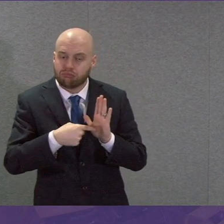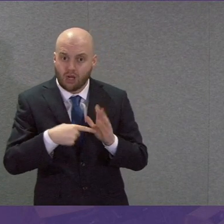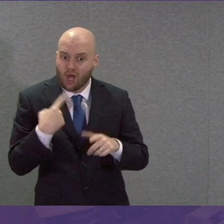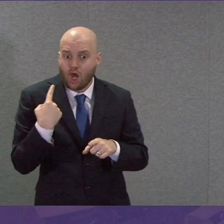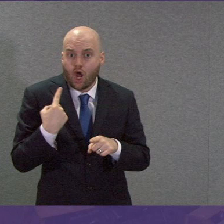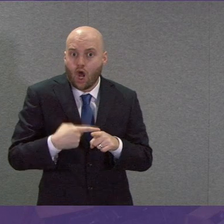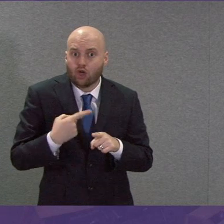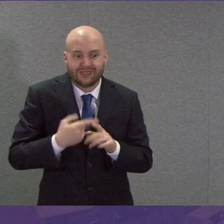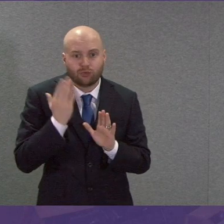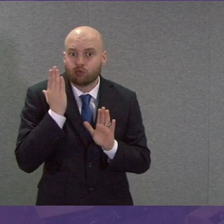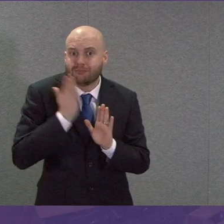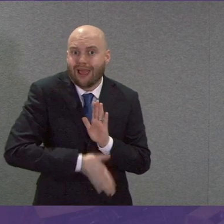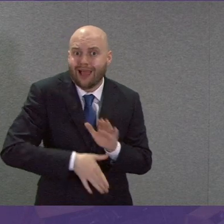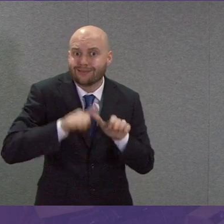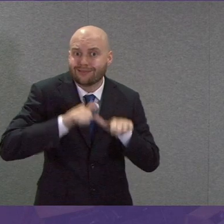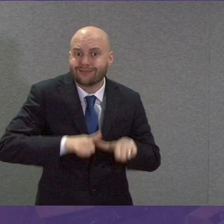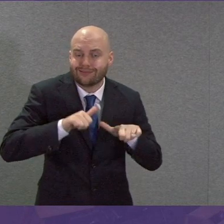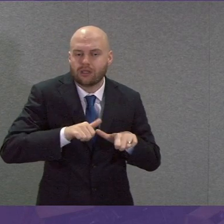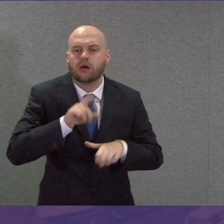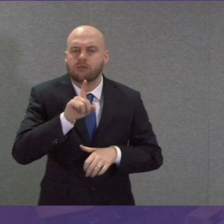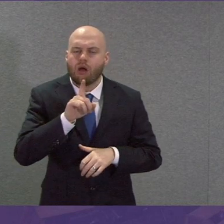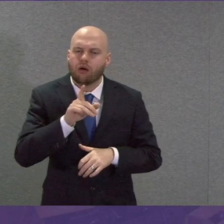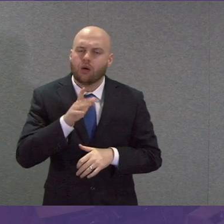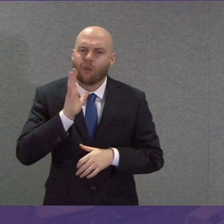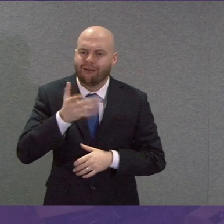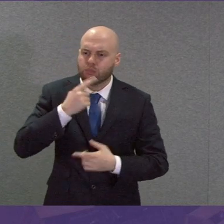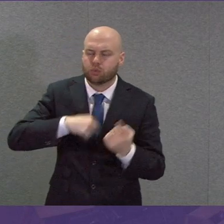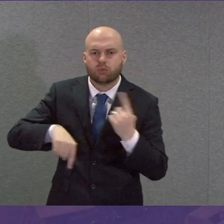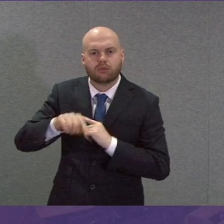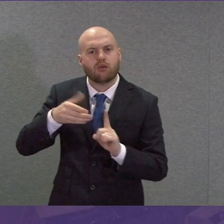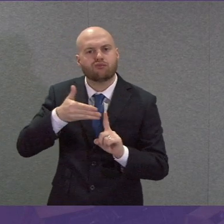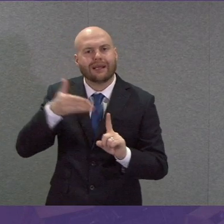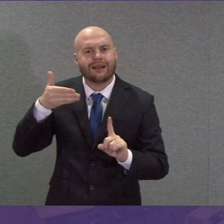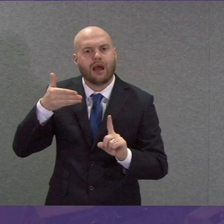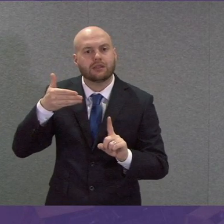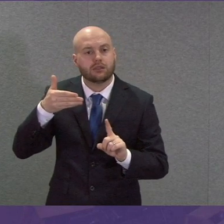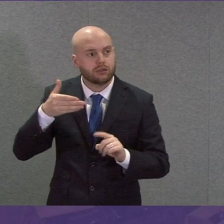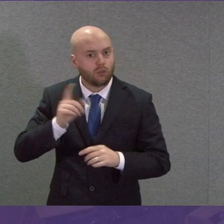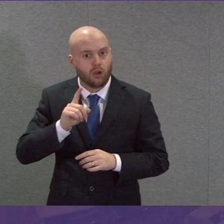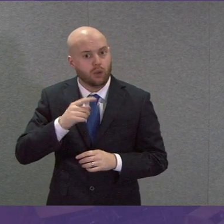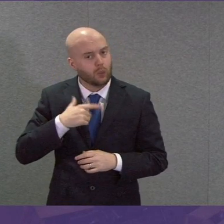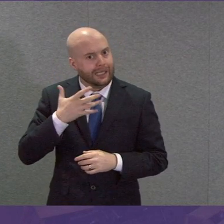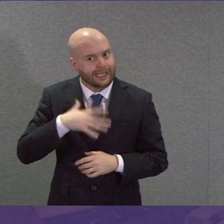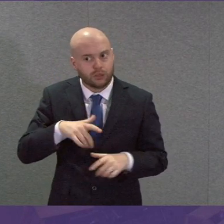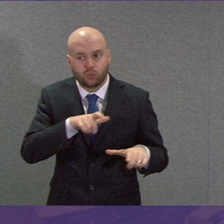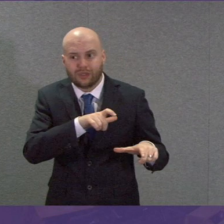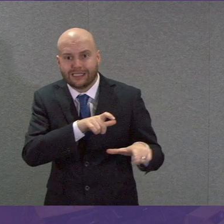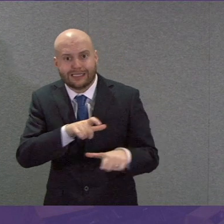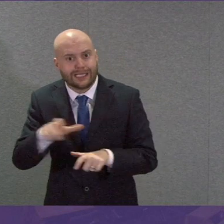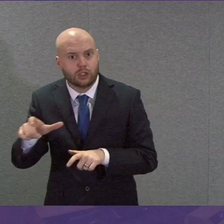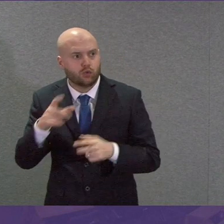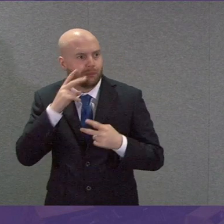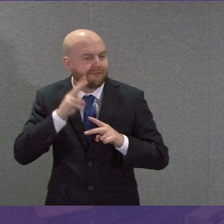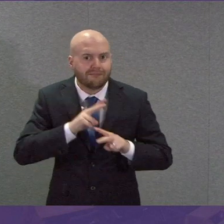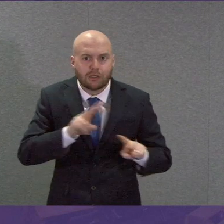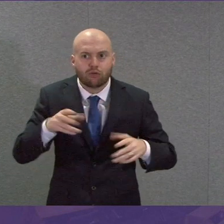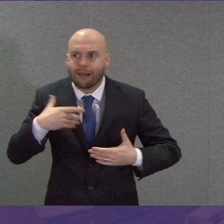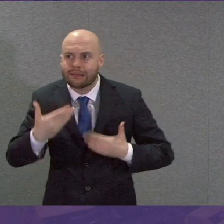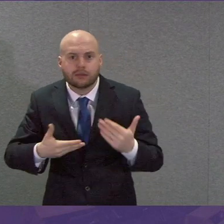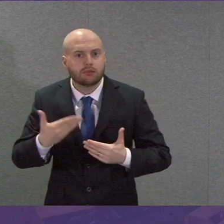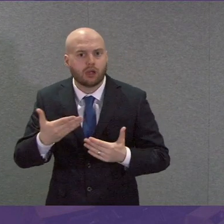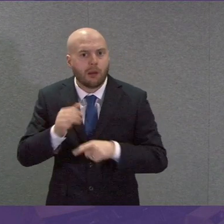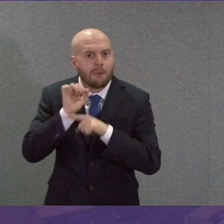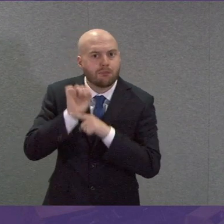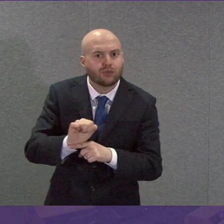come a parallel and urgent recognition of the concomitant need to be vigilant in the protection of human rights, particularly of those who are least able